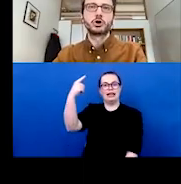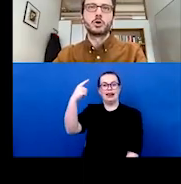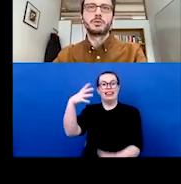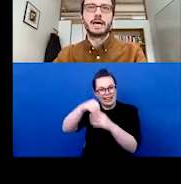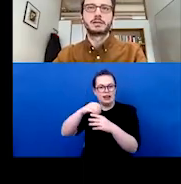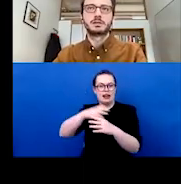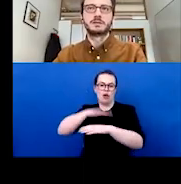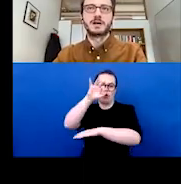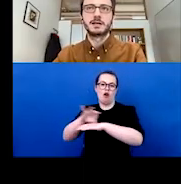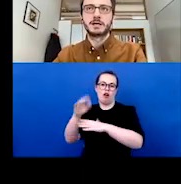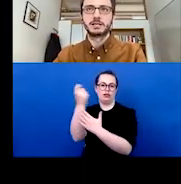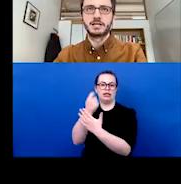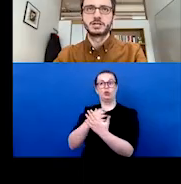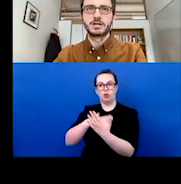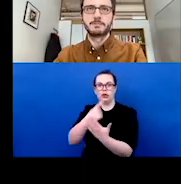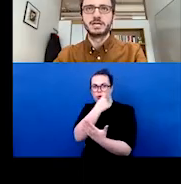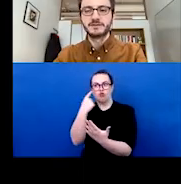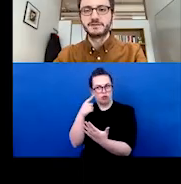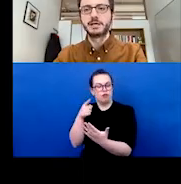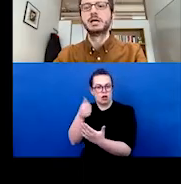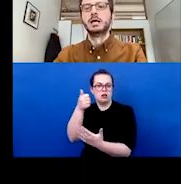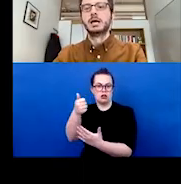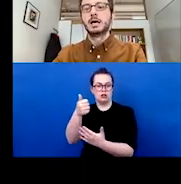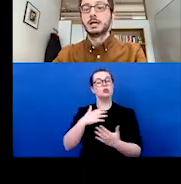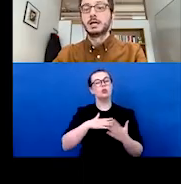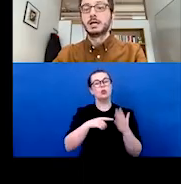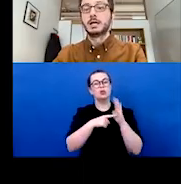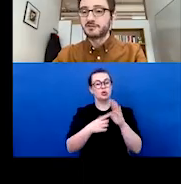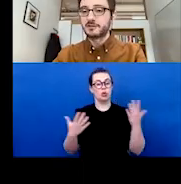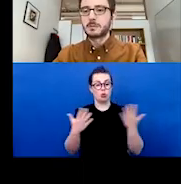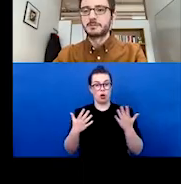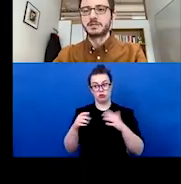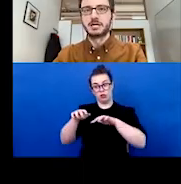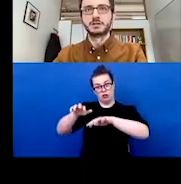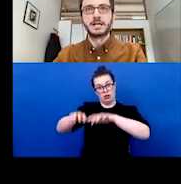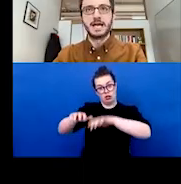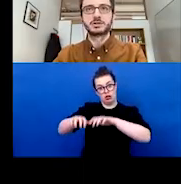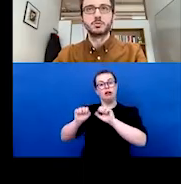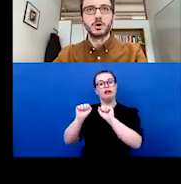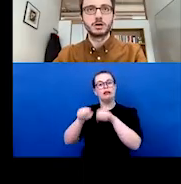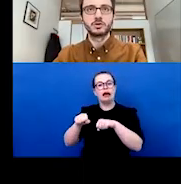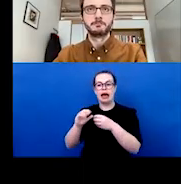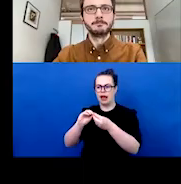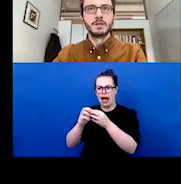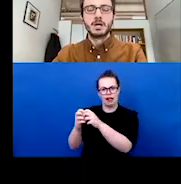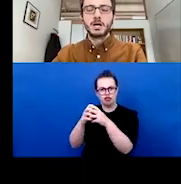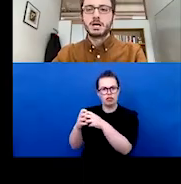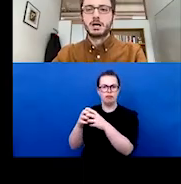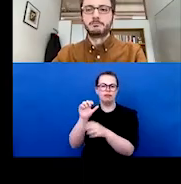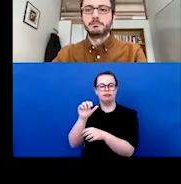to show that the parallel architecture can be given an algorithmic level implementation that actually works,